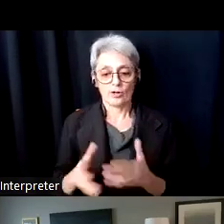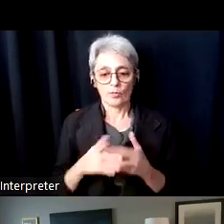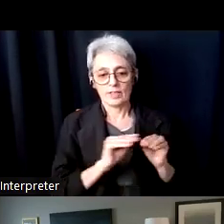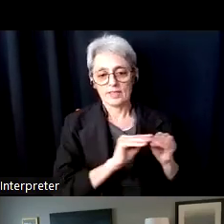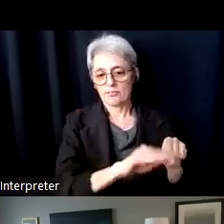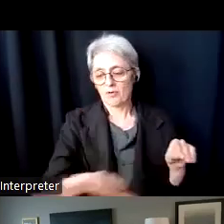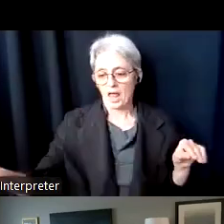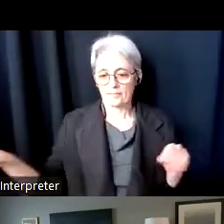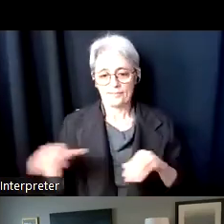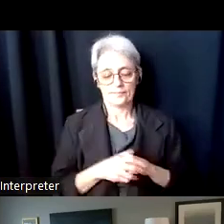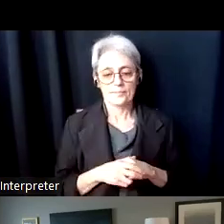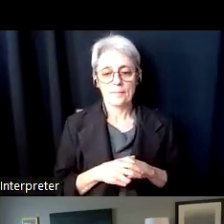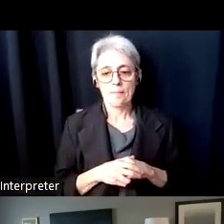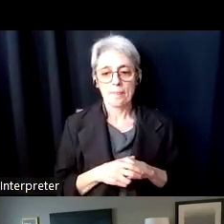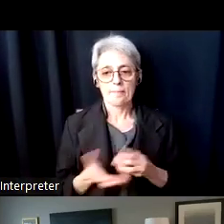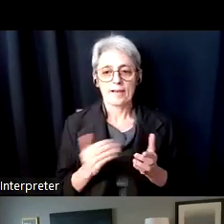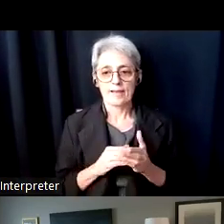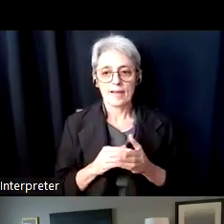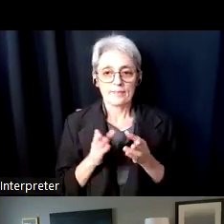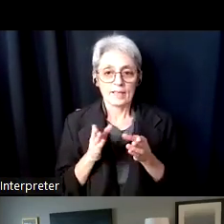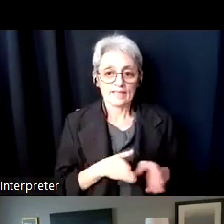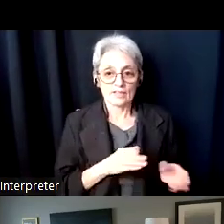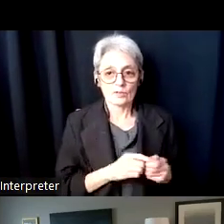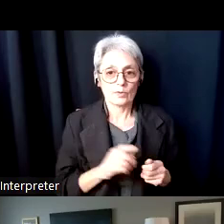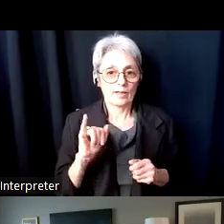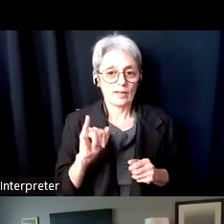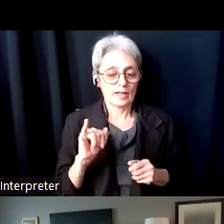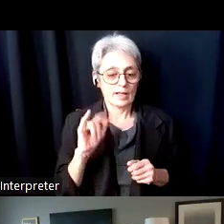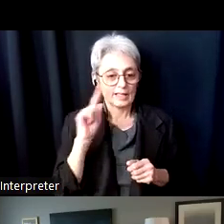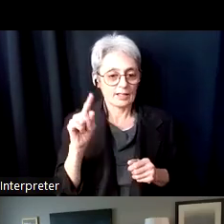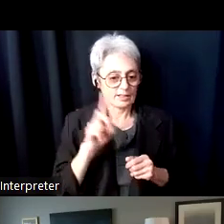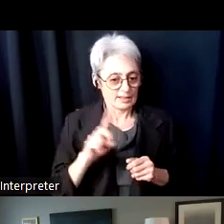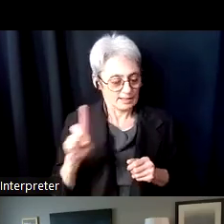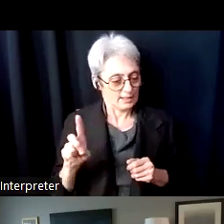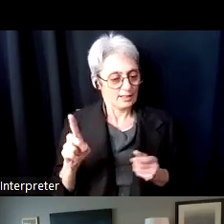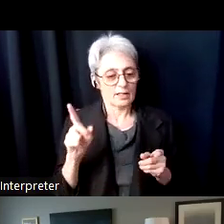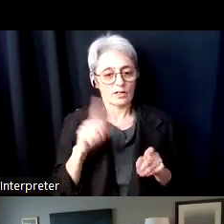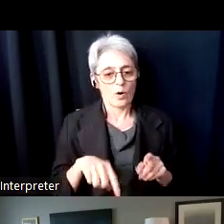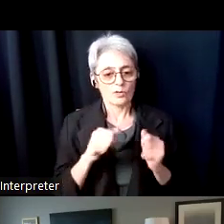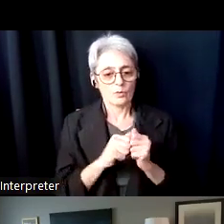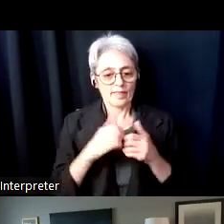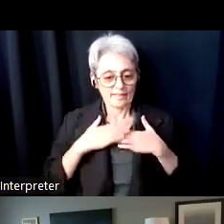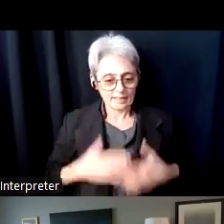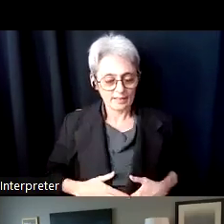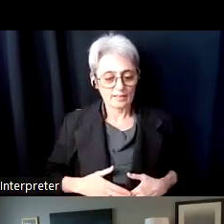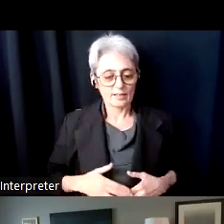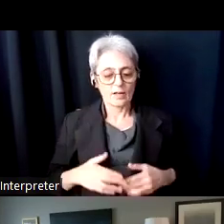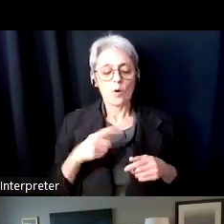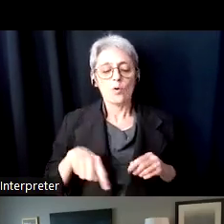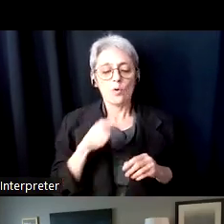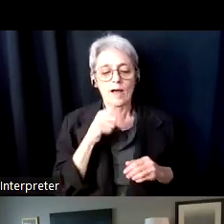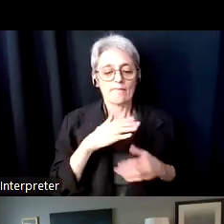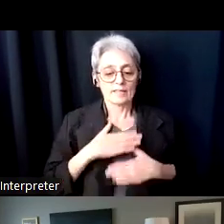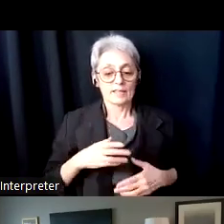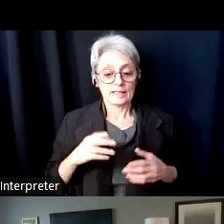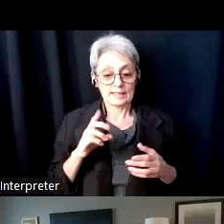again, individuals with intellectual and developmental disabilities, those with physical disabilities, and older adults.